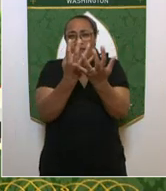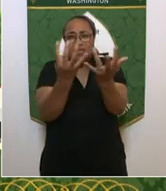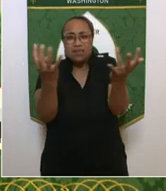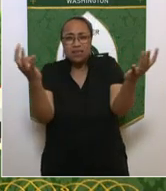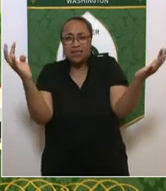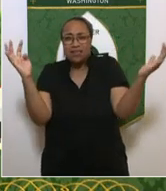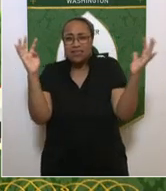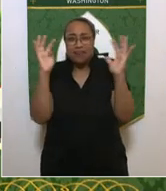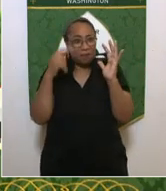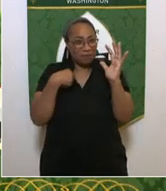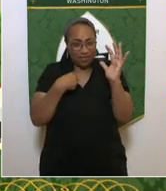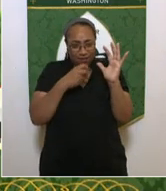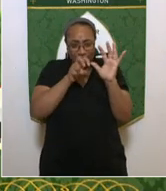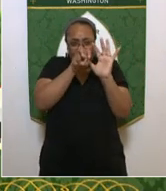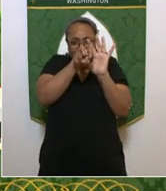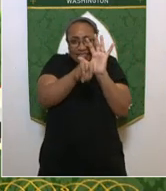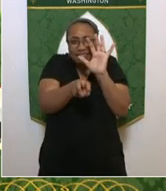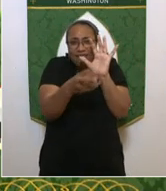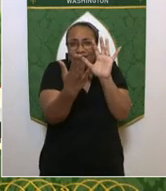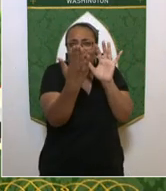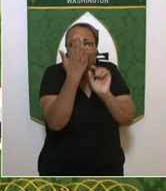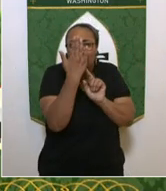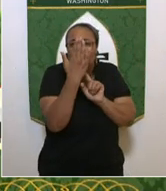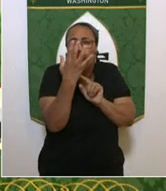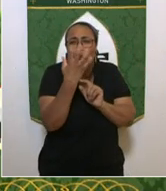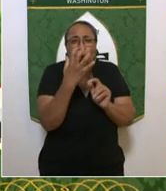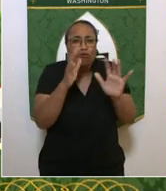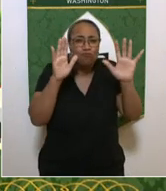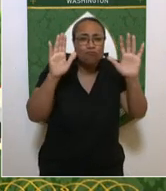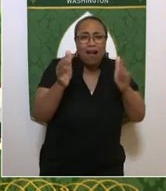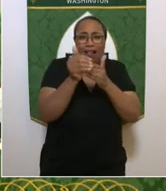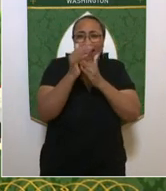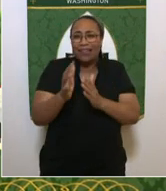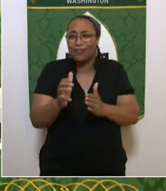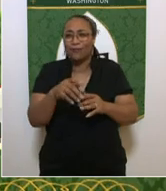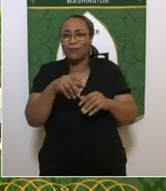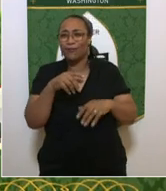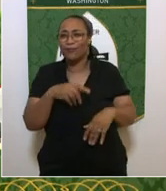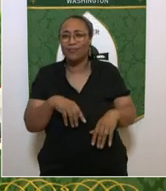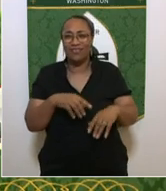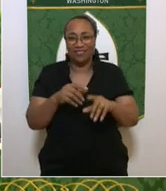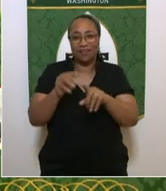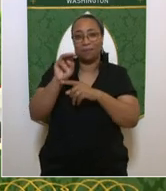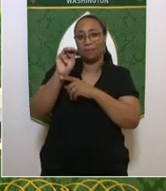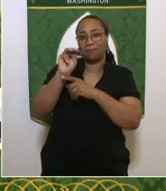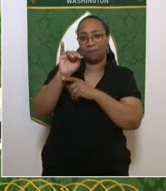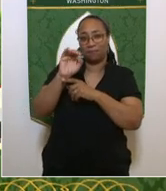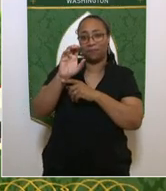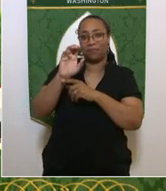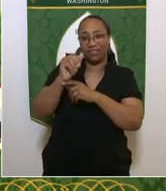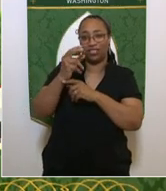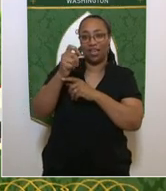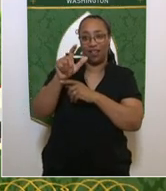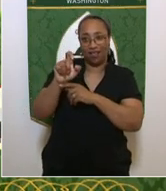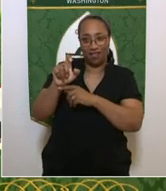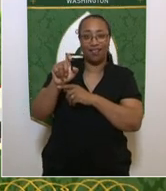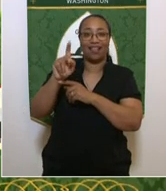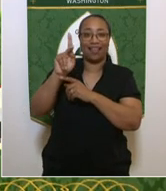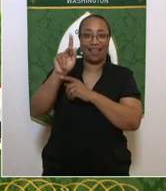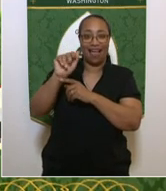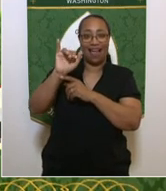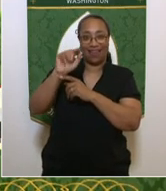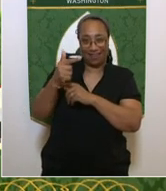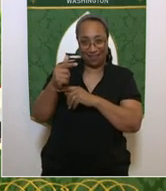have a dynamic leader in Michelle Kang, who is the owner of the Washington Spirit. And she has a huge,